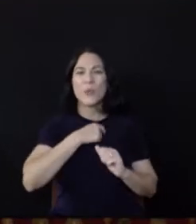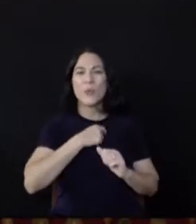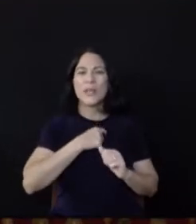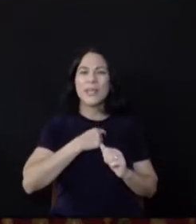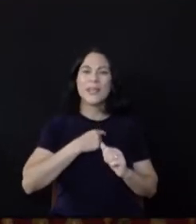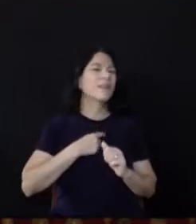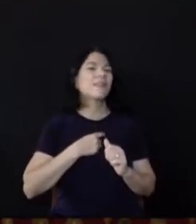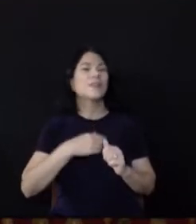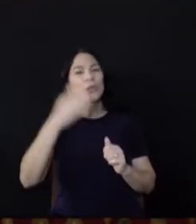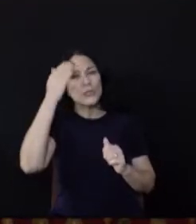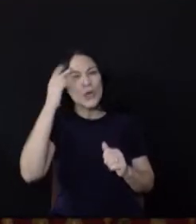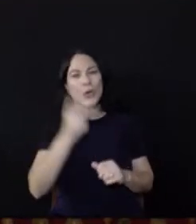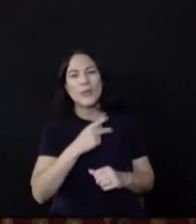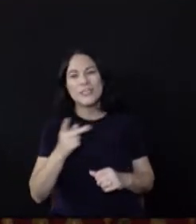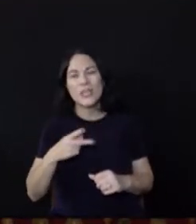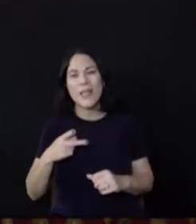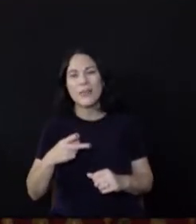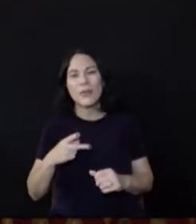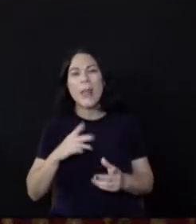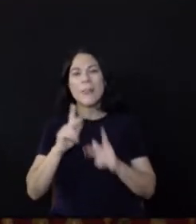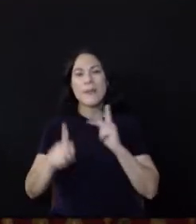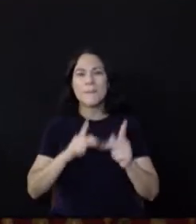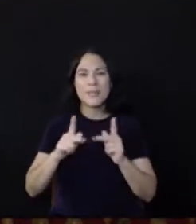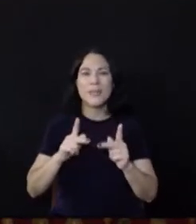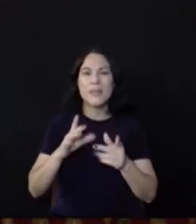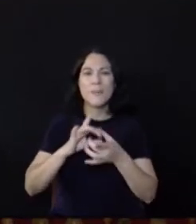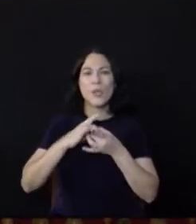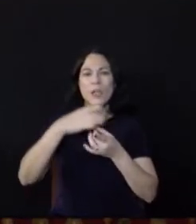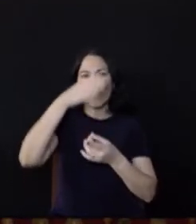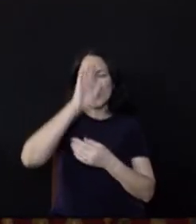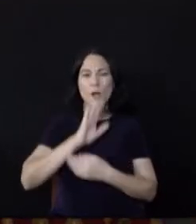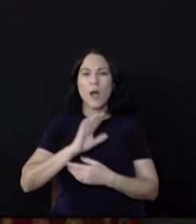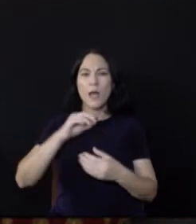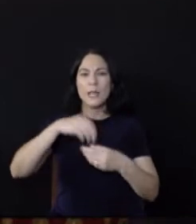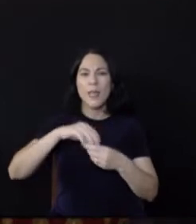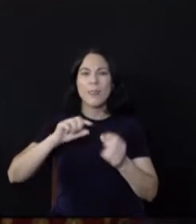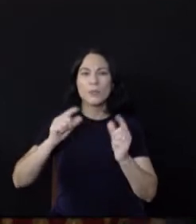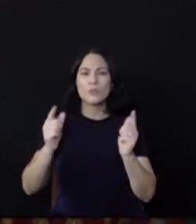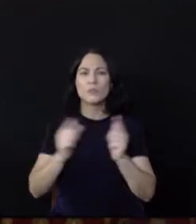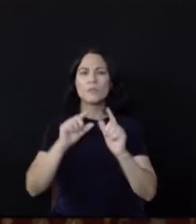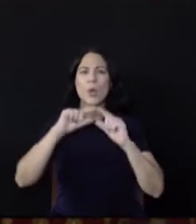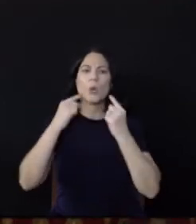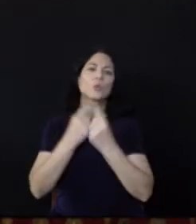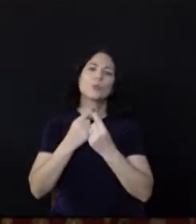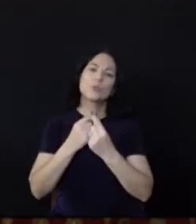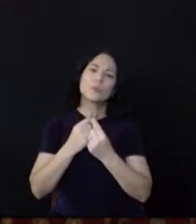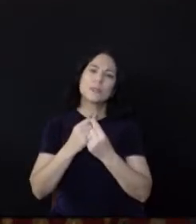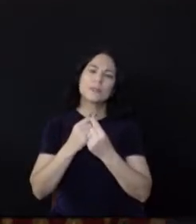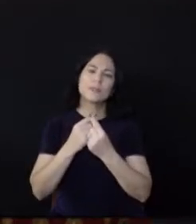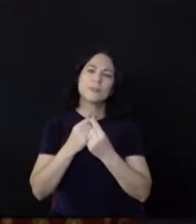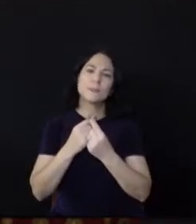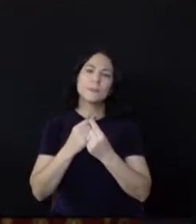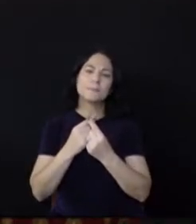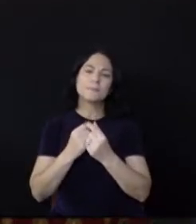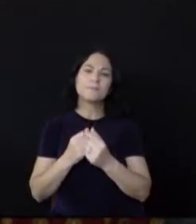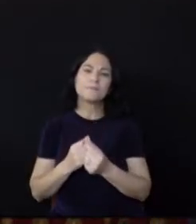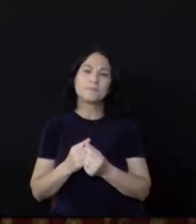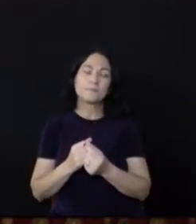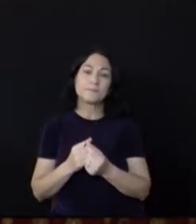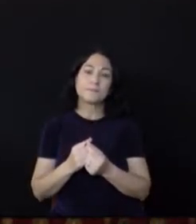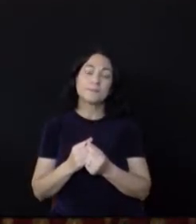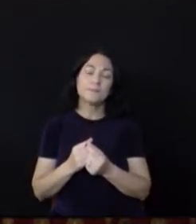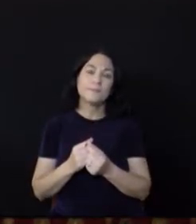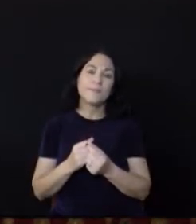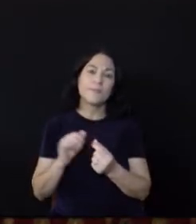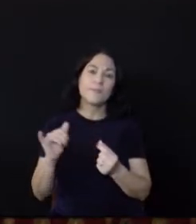one to another as the people of God in those groups, those small groups, those discipleship elements. So as we